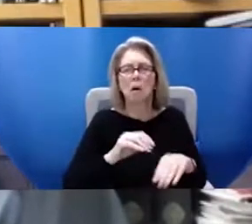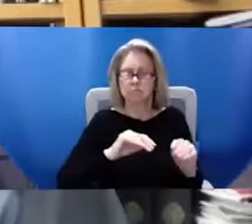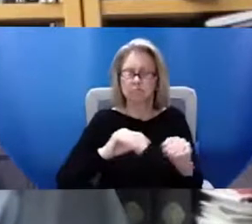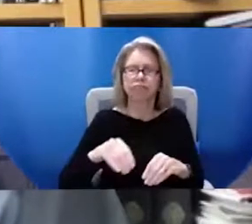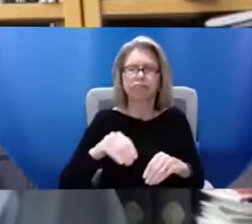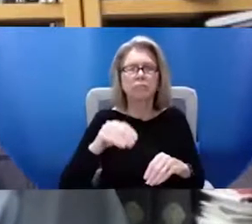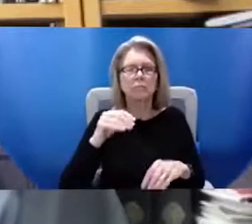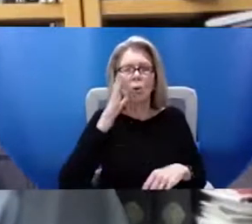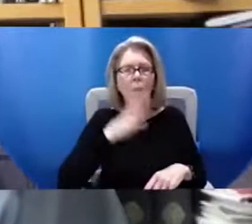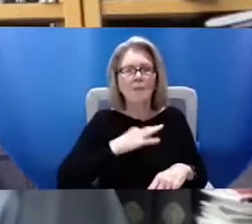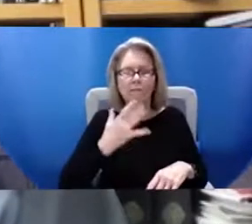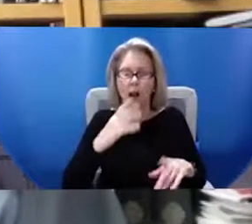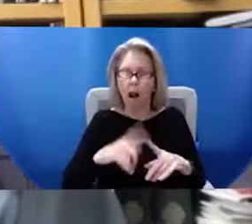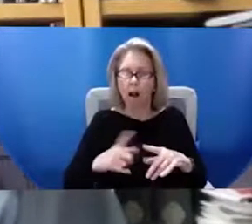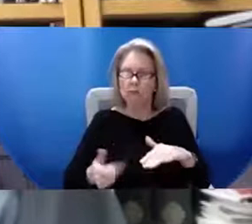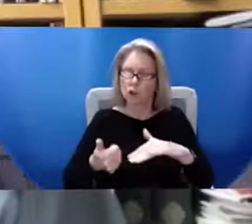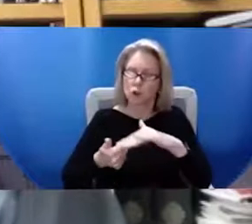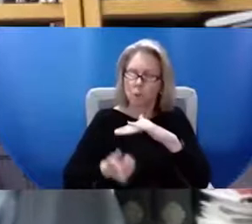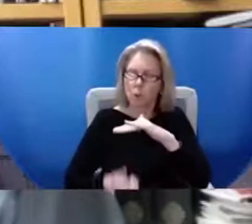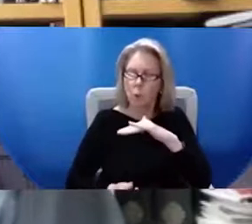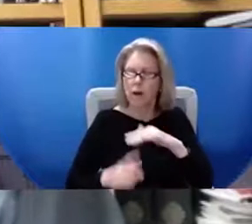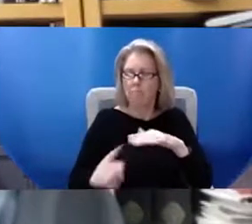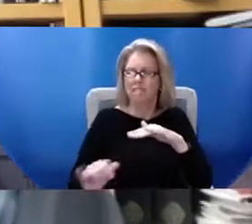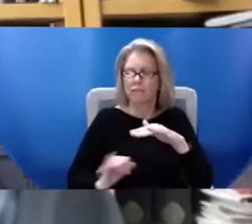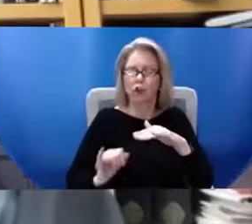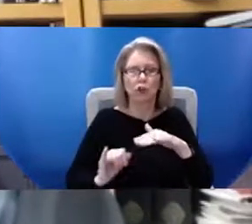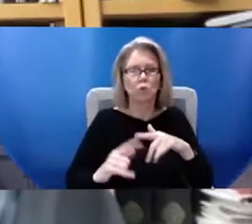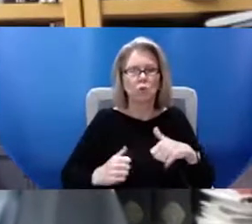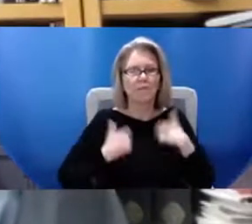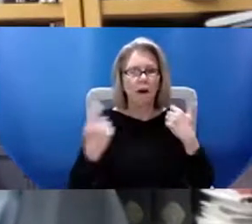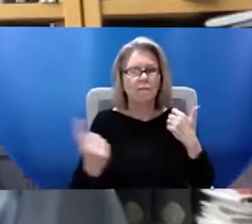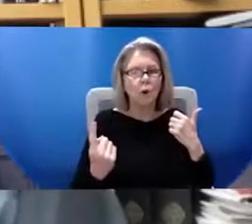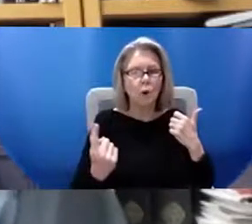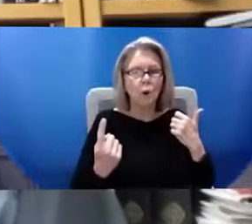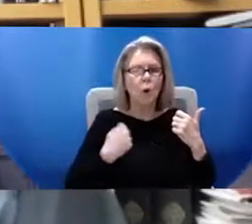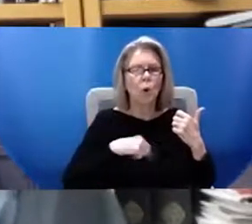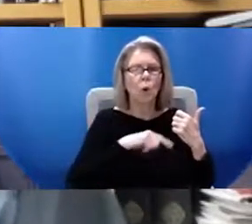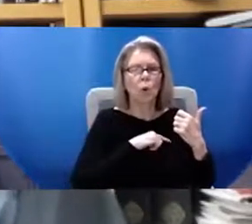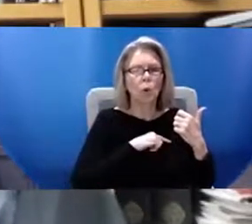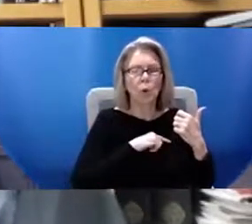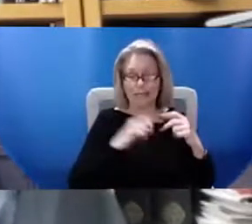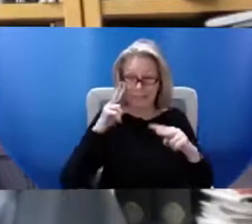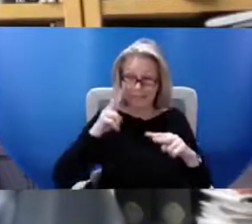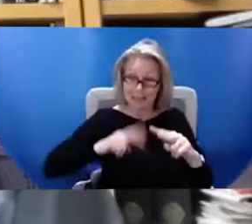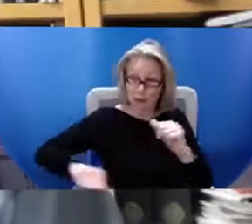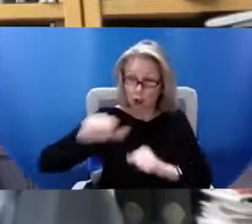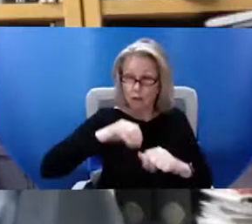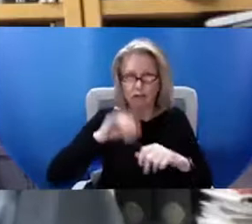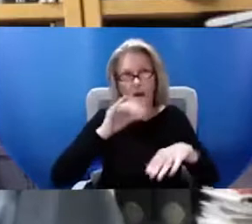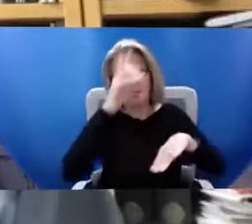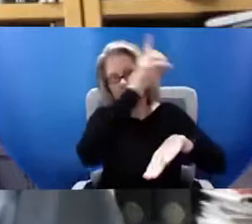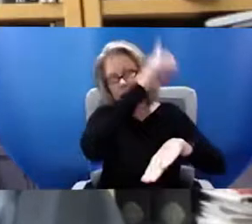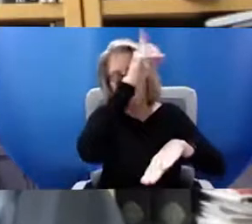women of color as subordinated, inferior, servile. We can see each other enacting these